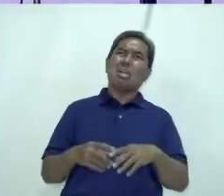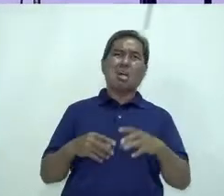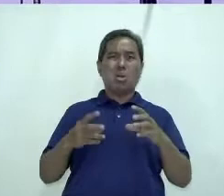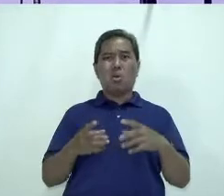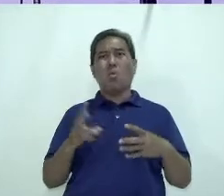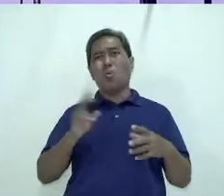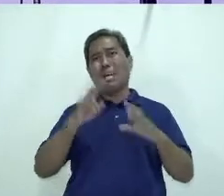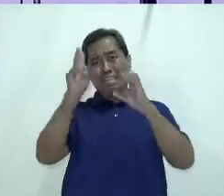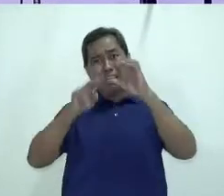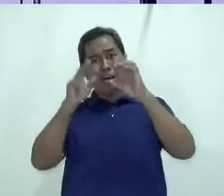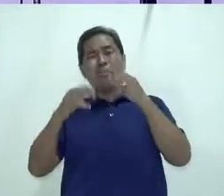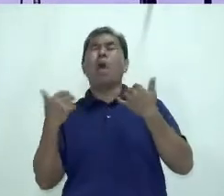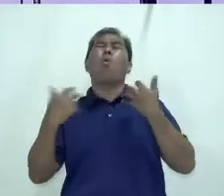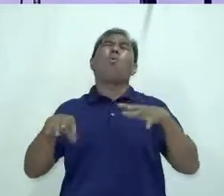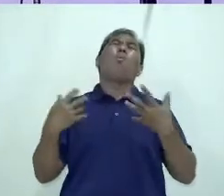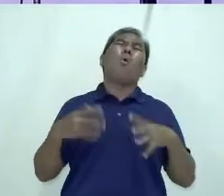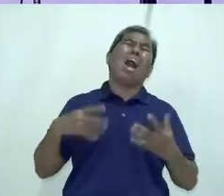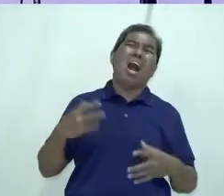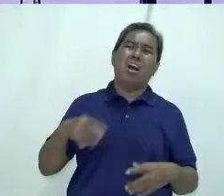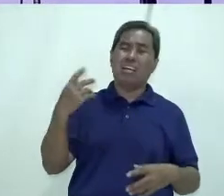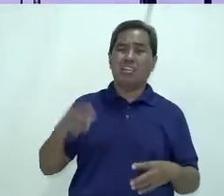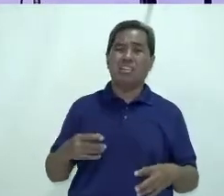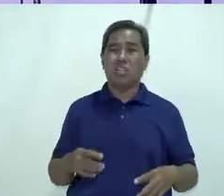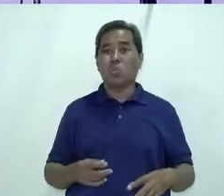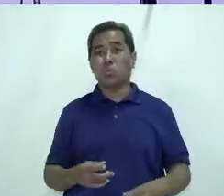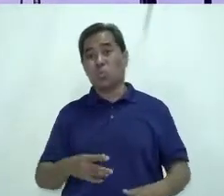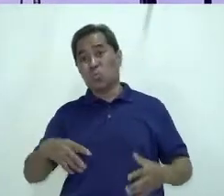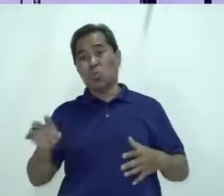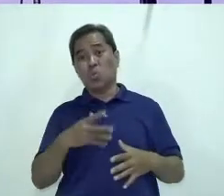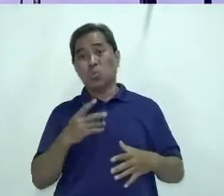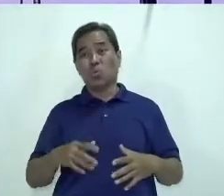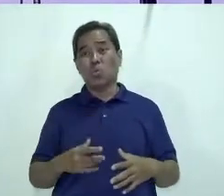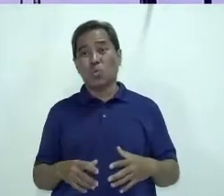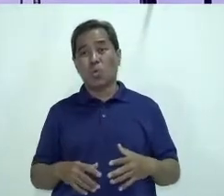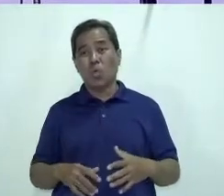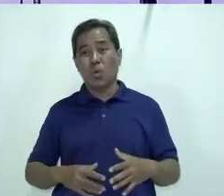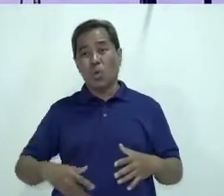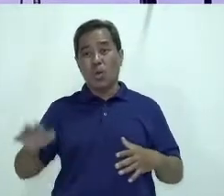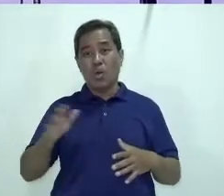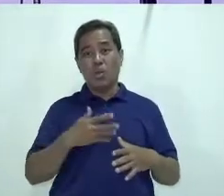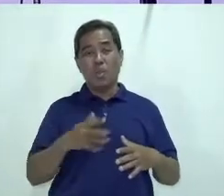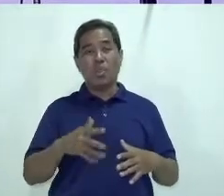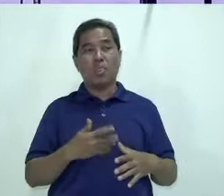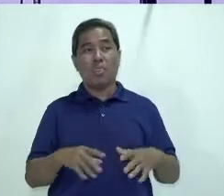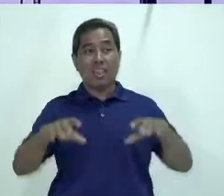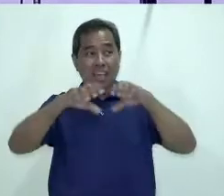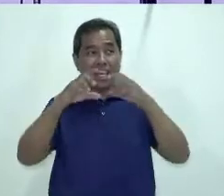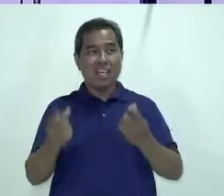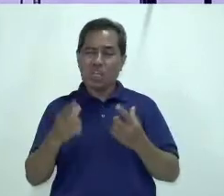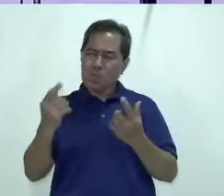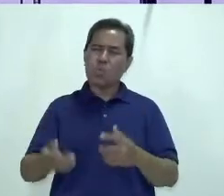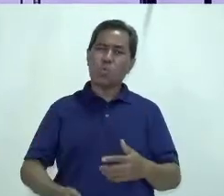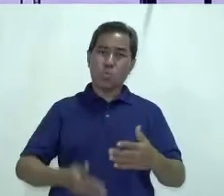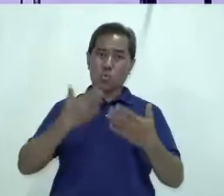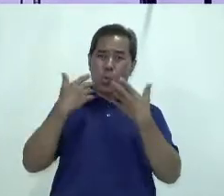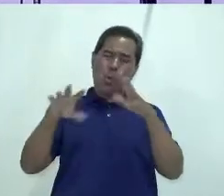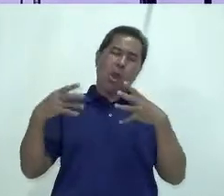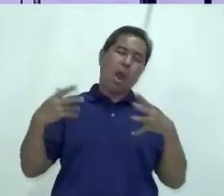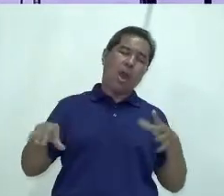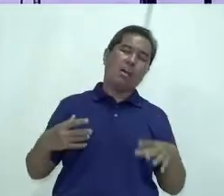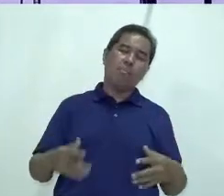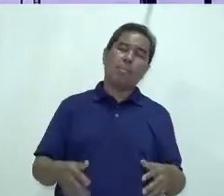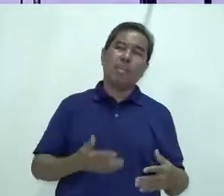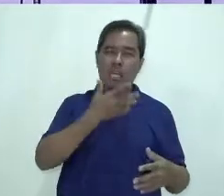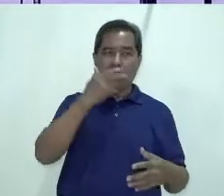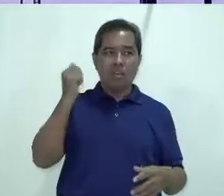They're beaming, their smiles are all out. Why? Because they're excited, they want to share what they've experienced. This is so much